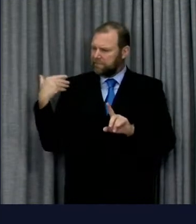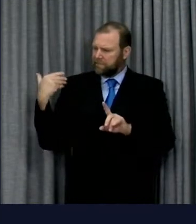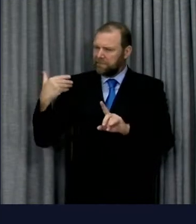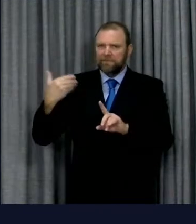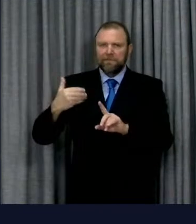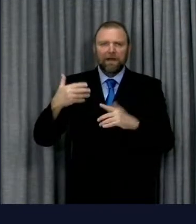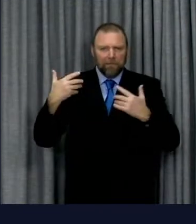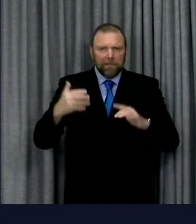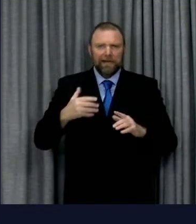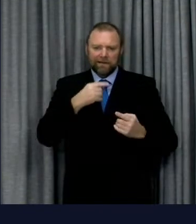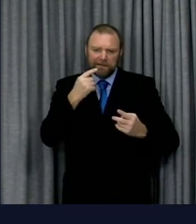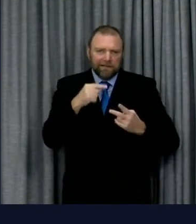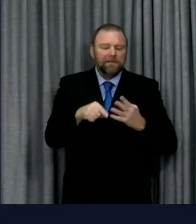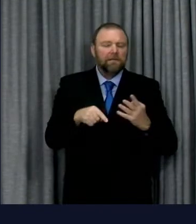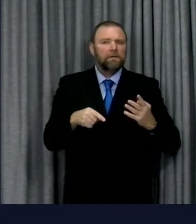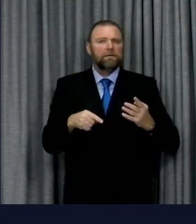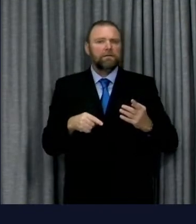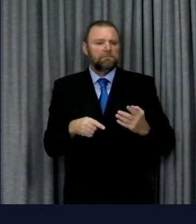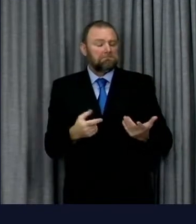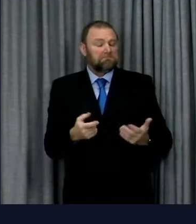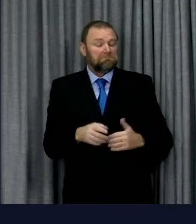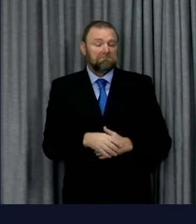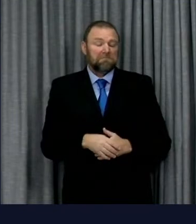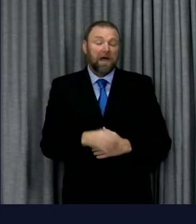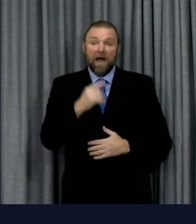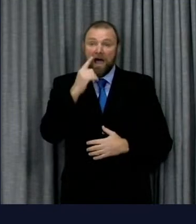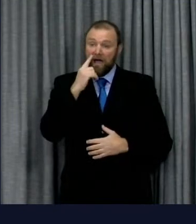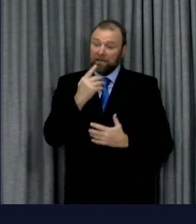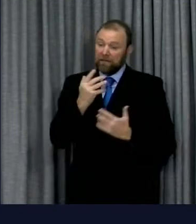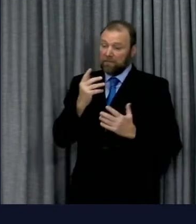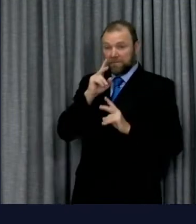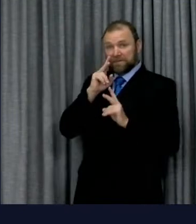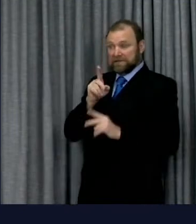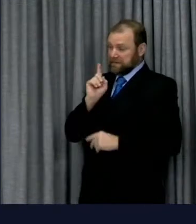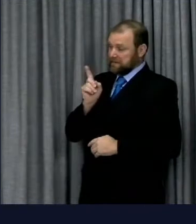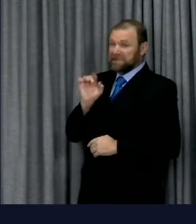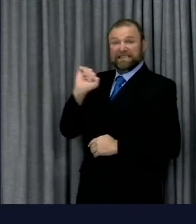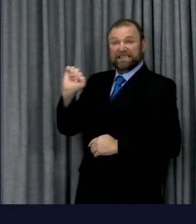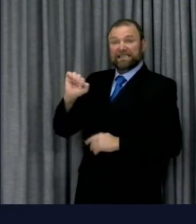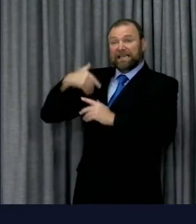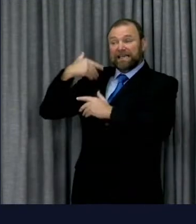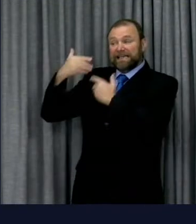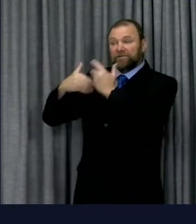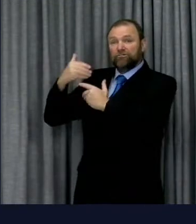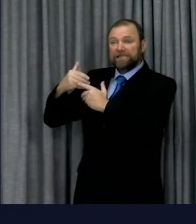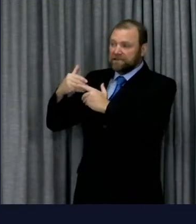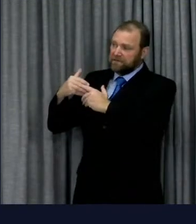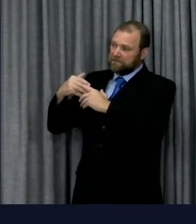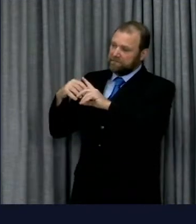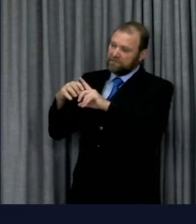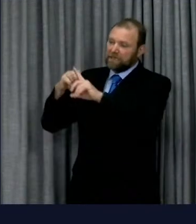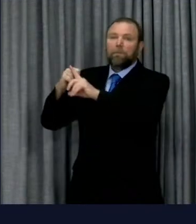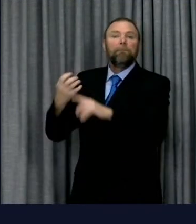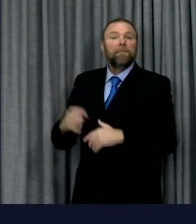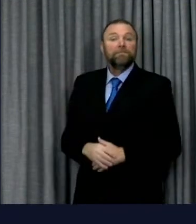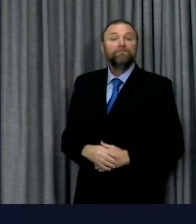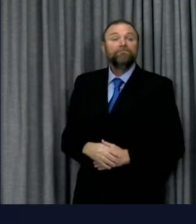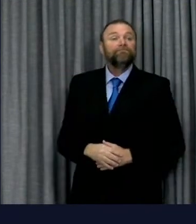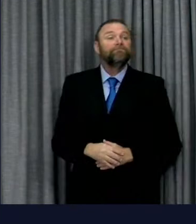record. And in many ways, I think what you see is his history catching up with him.